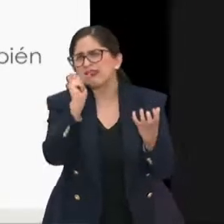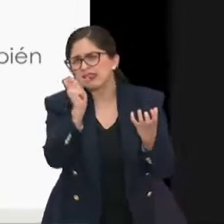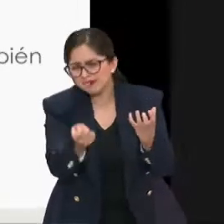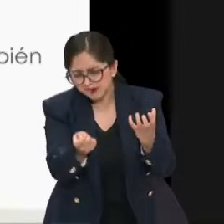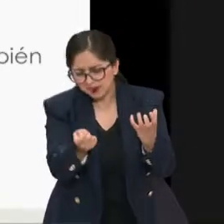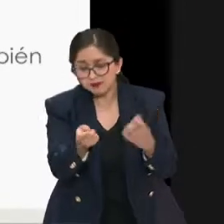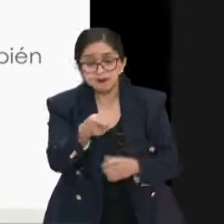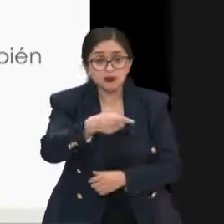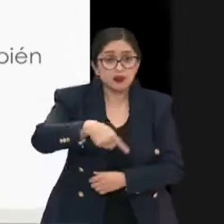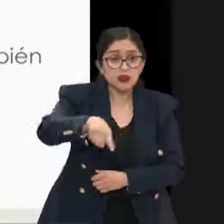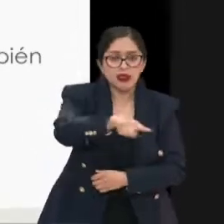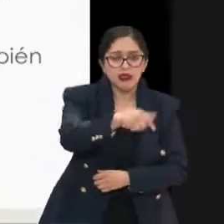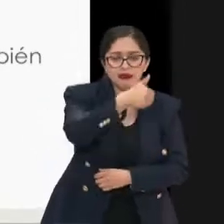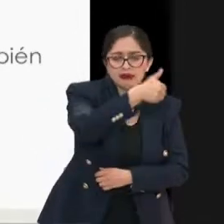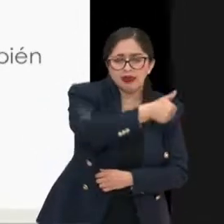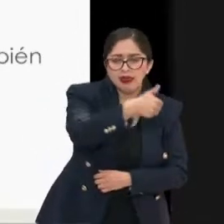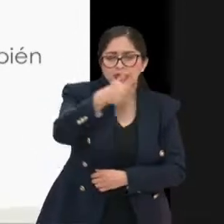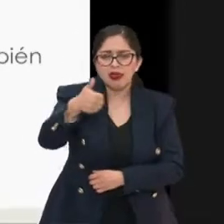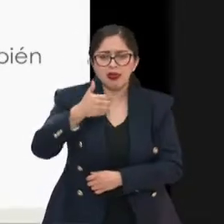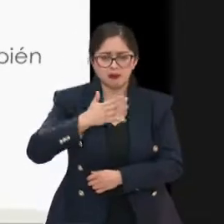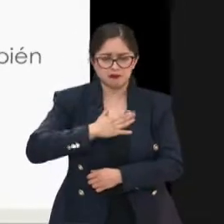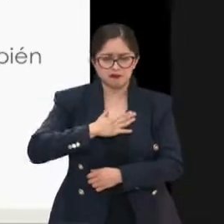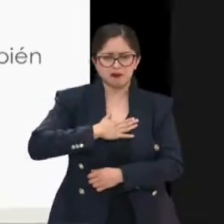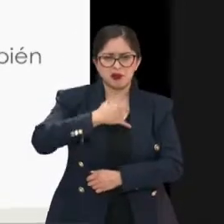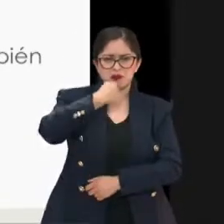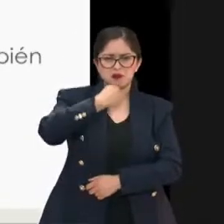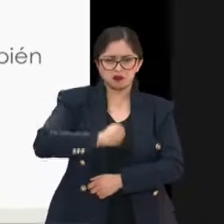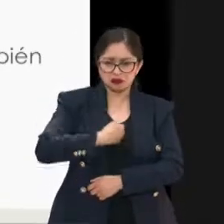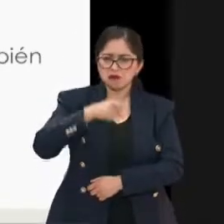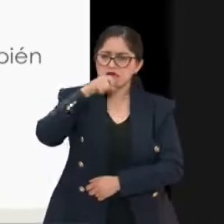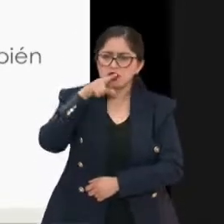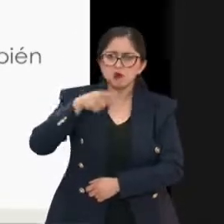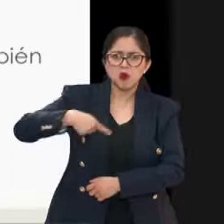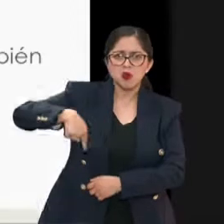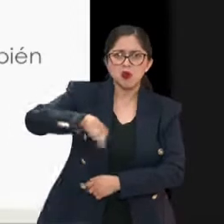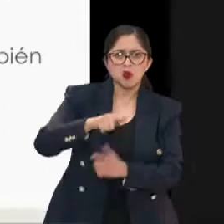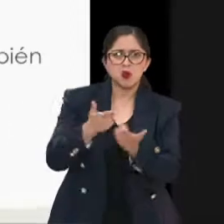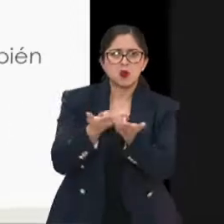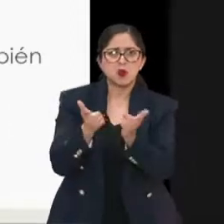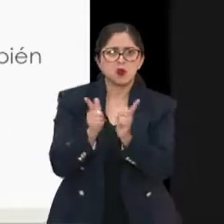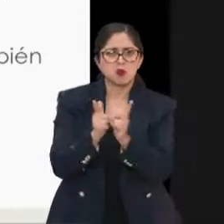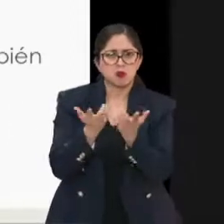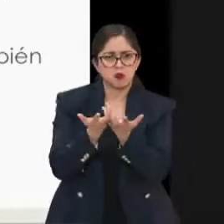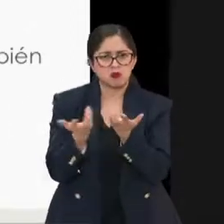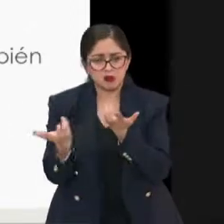common ascent that is reinforced when that belonging sense